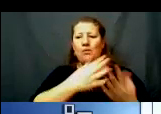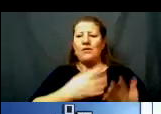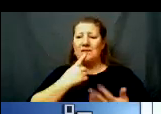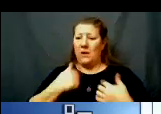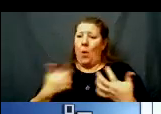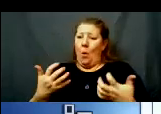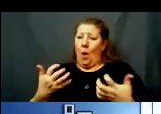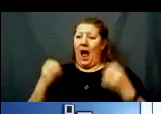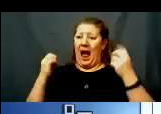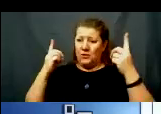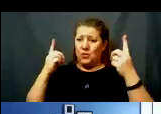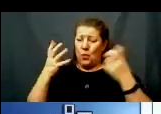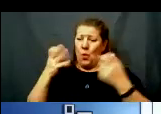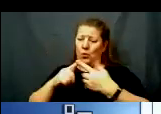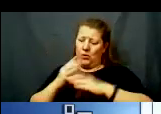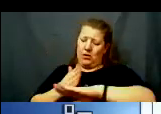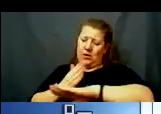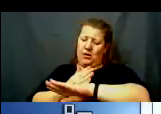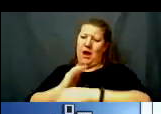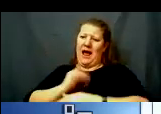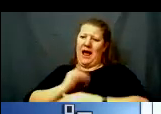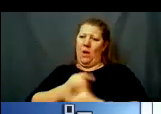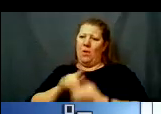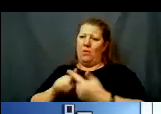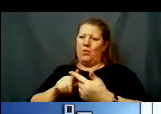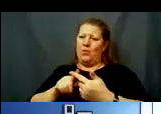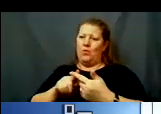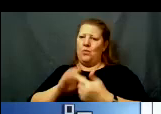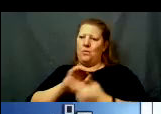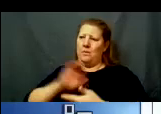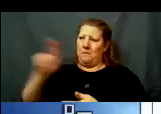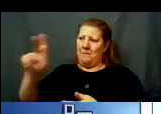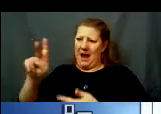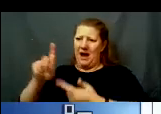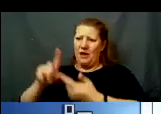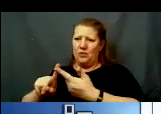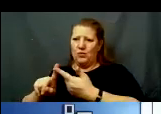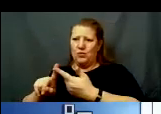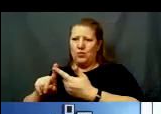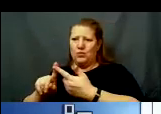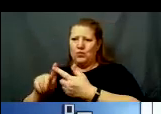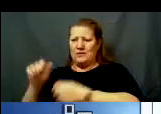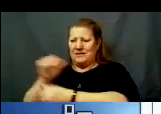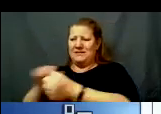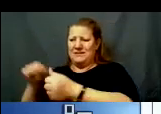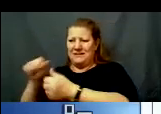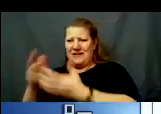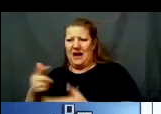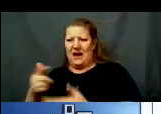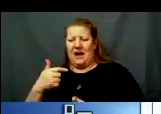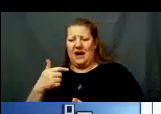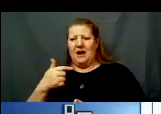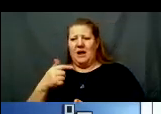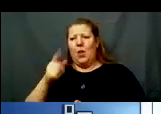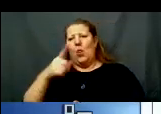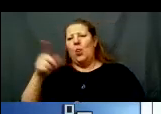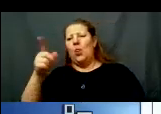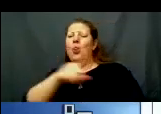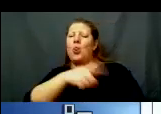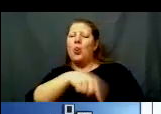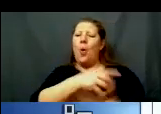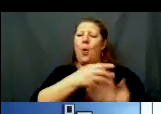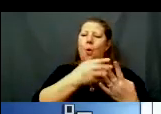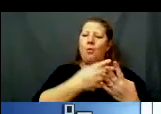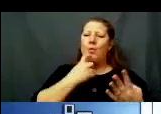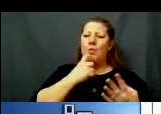to help us with our reentry. Those of us who aren't in prison for life, we know that that will help improve our life chances once